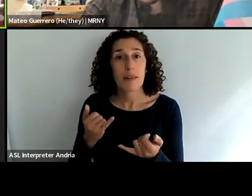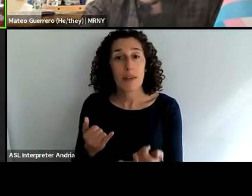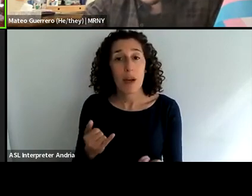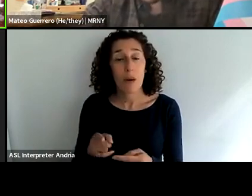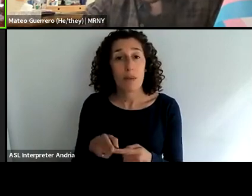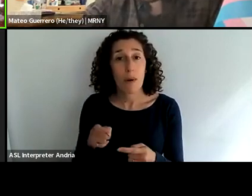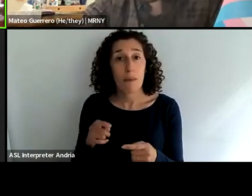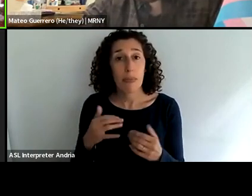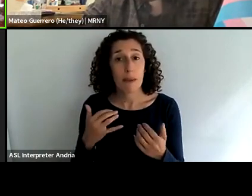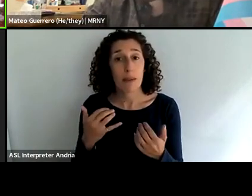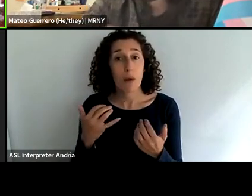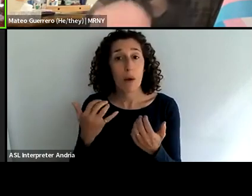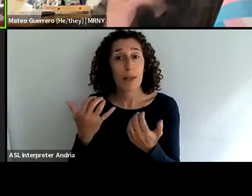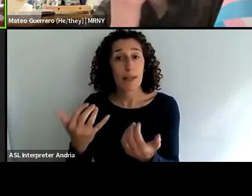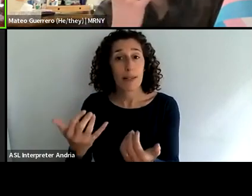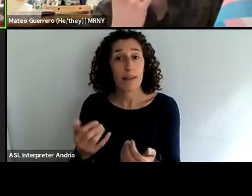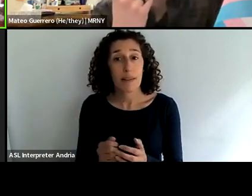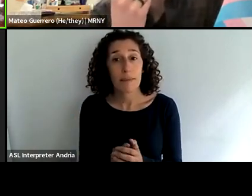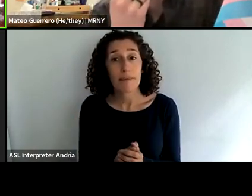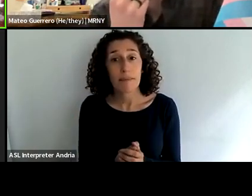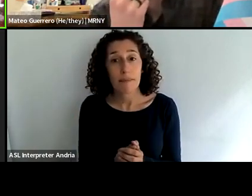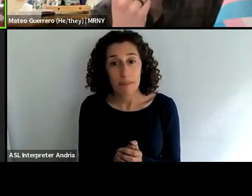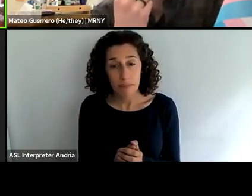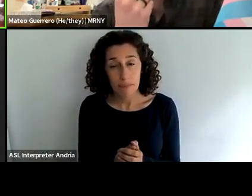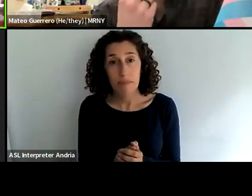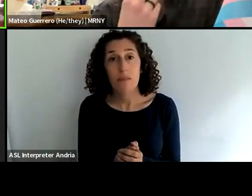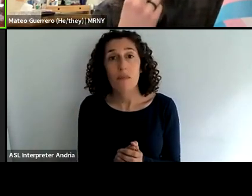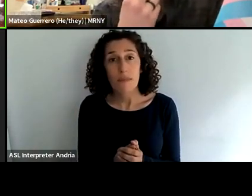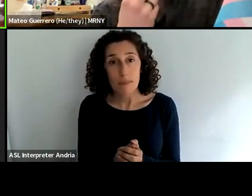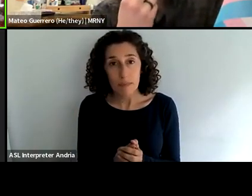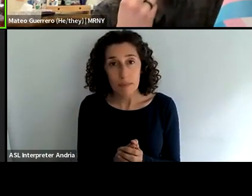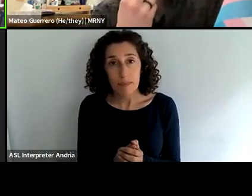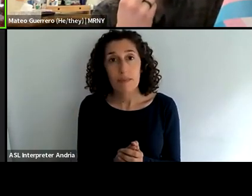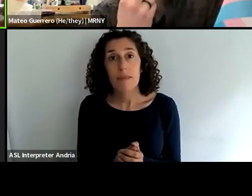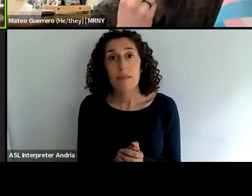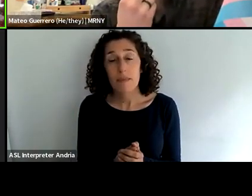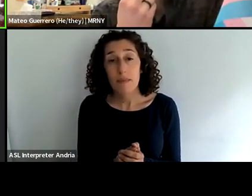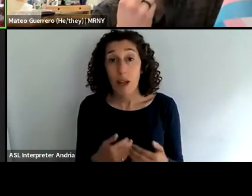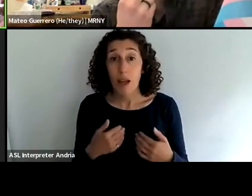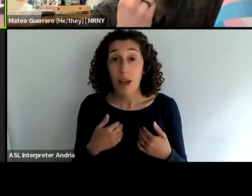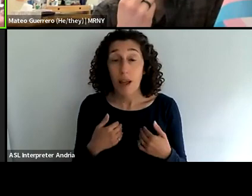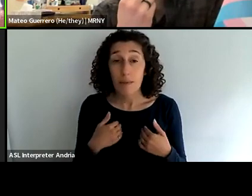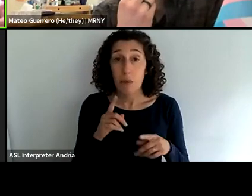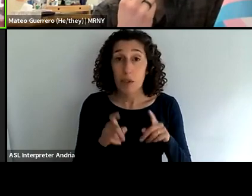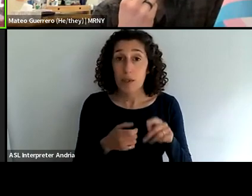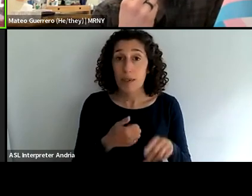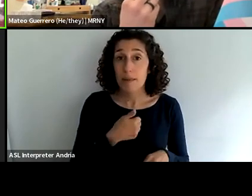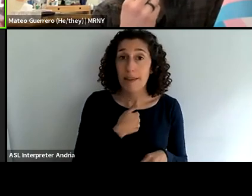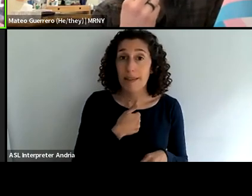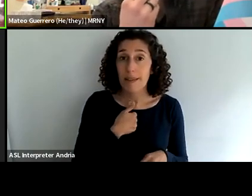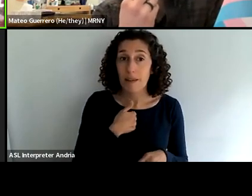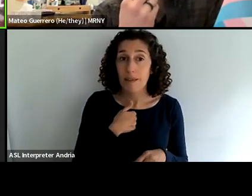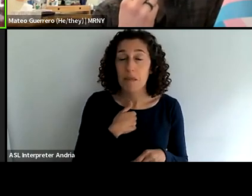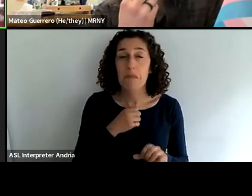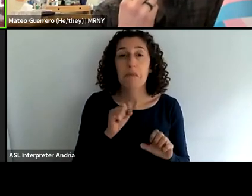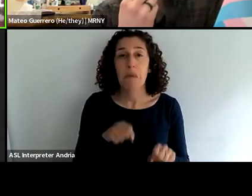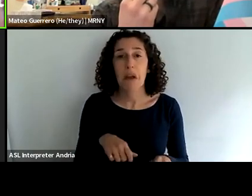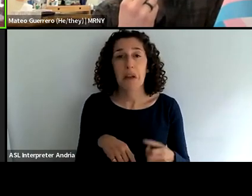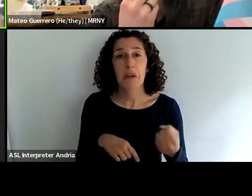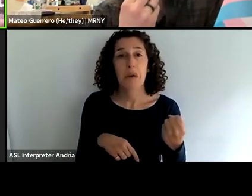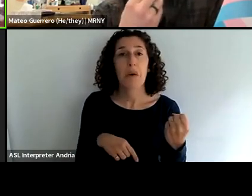because while I did have a bunch of questions, I also want to make sure that we're hearing, and I feel like the conversation is